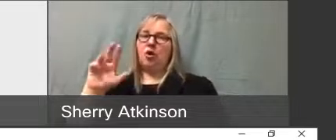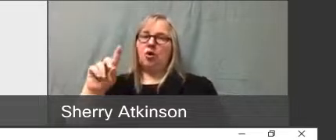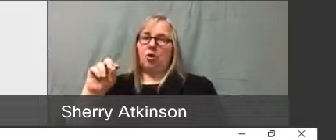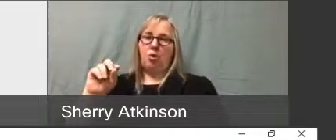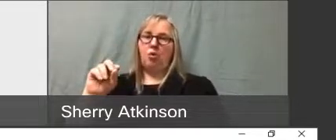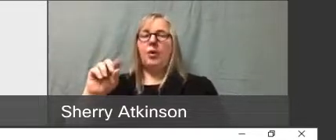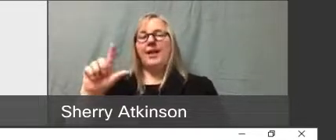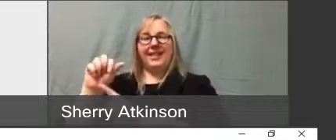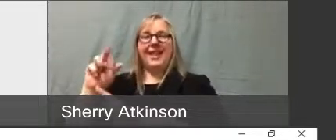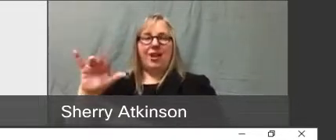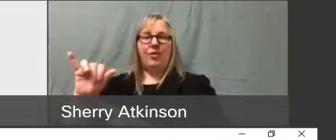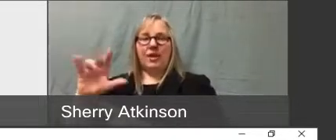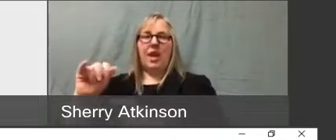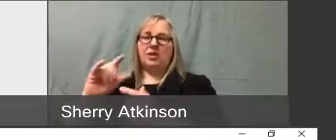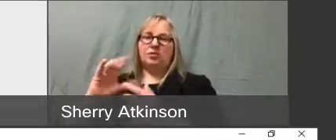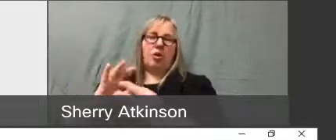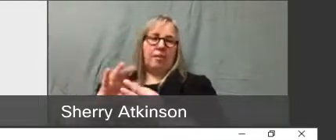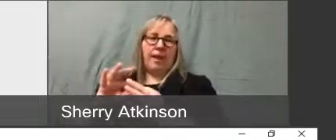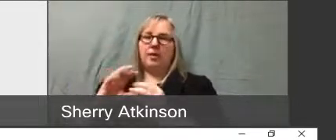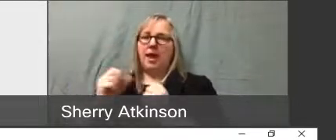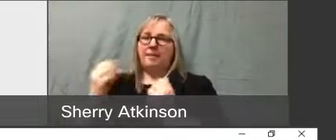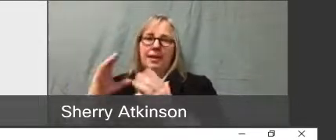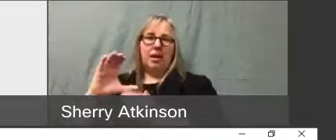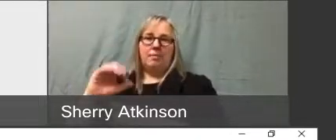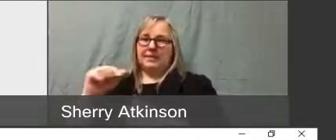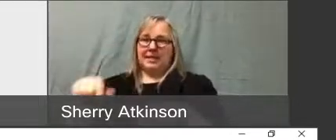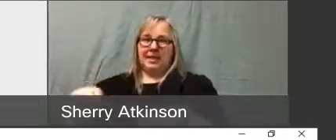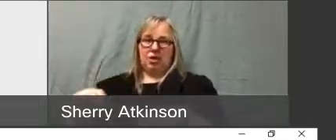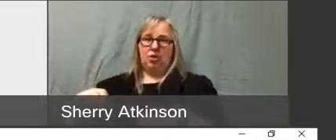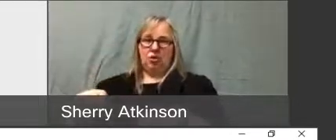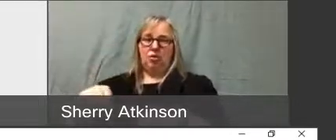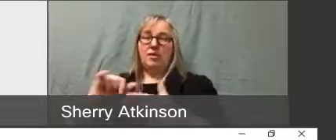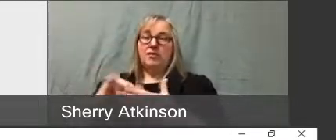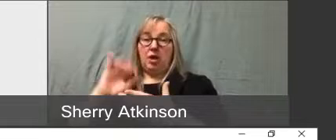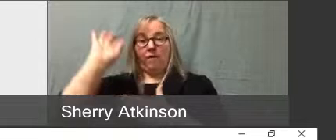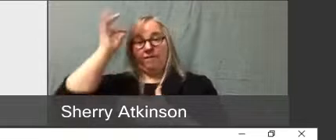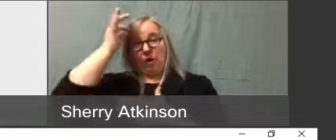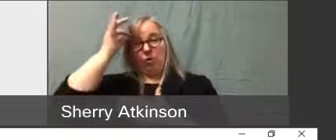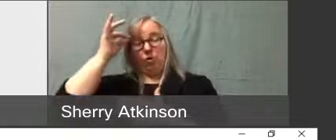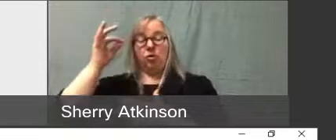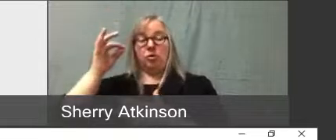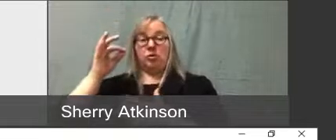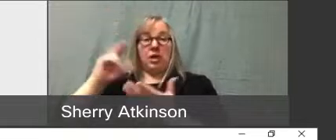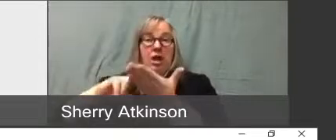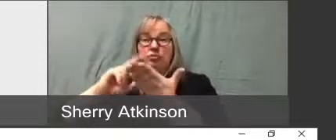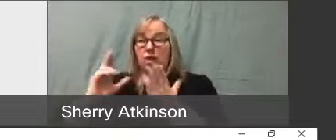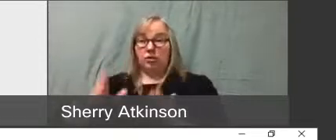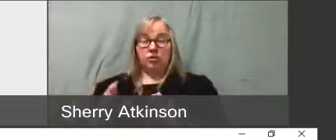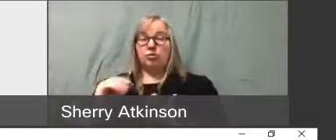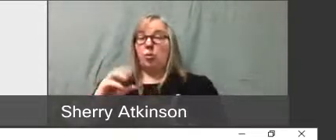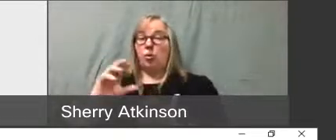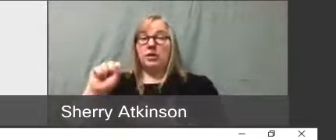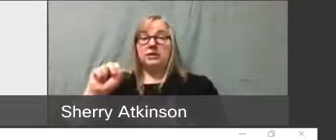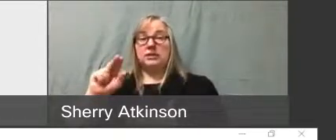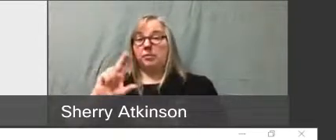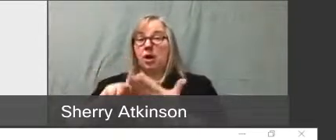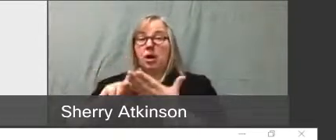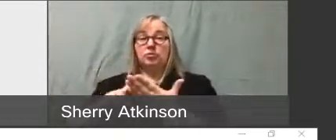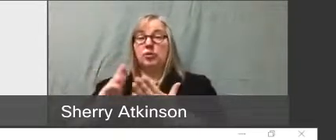about how many companies we have here that are federal government contractors or subcontractors, et cetera, or employees.